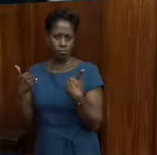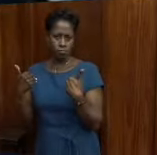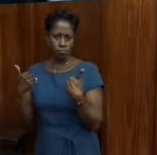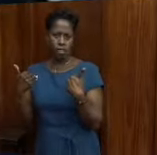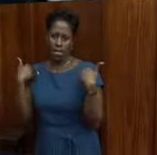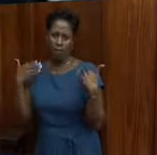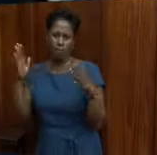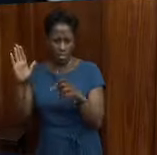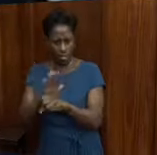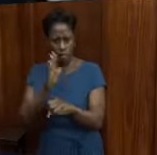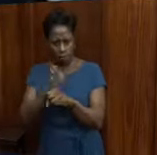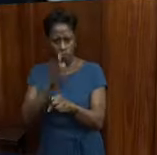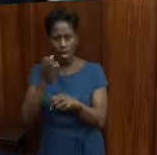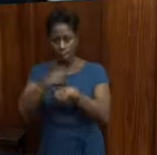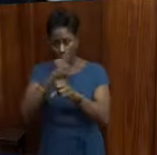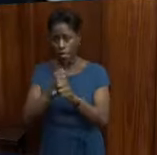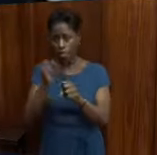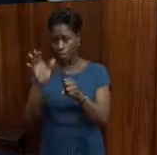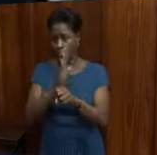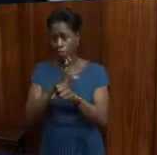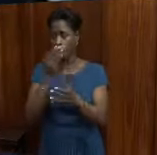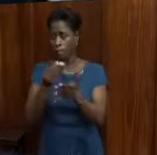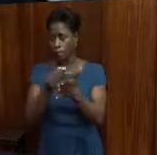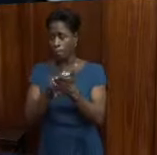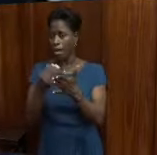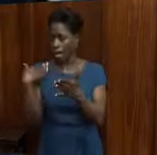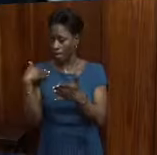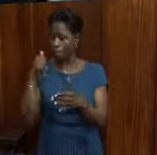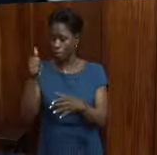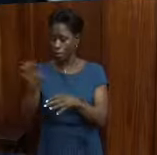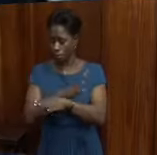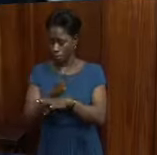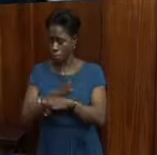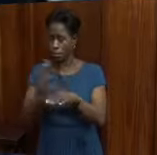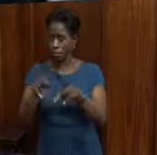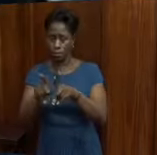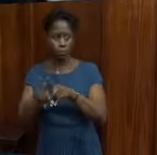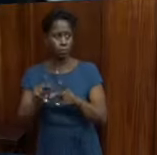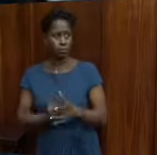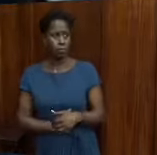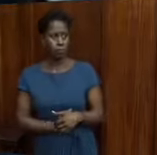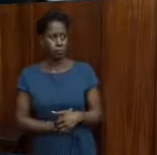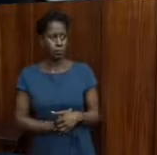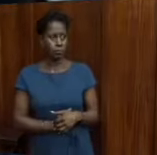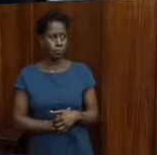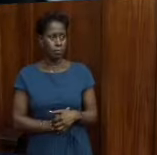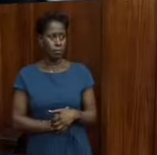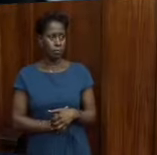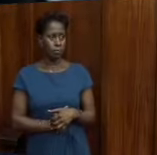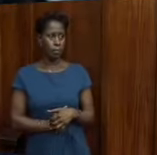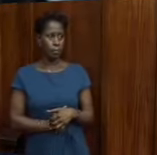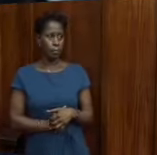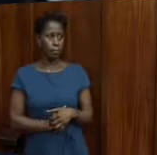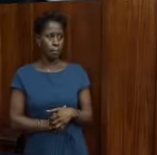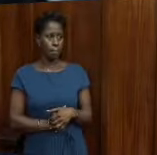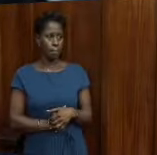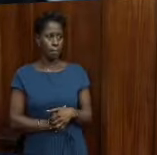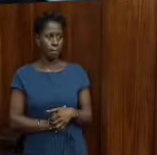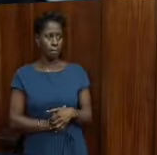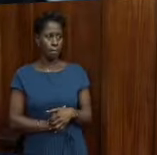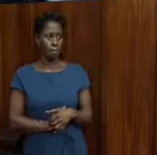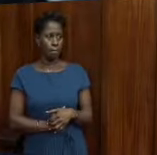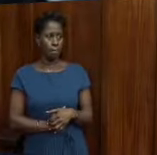Seven crops have been identified to enhance agriculture diversification, reduce food imports, and enhance food security. It's